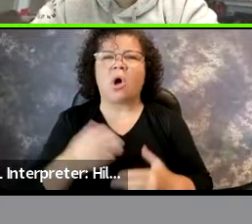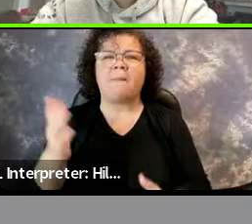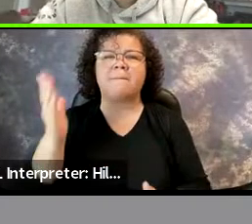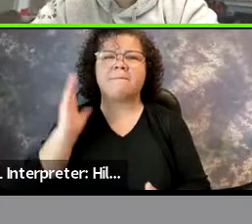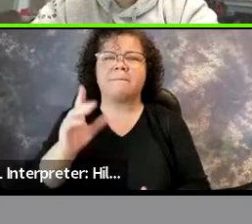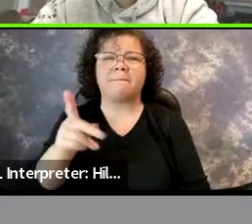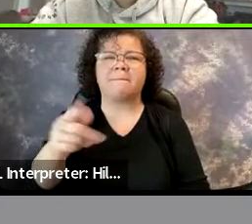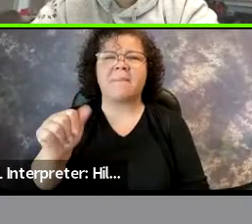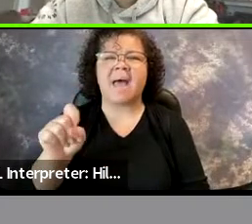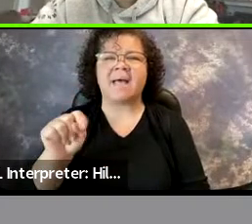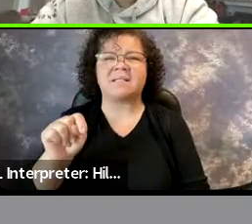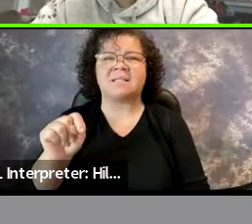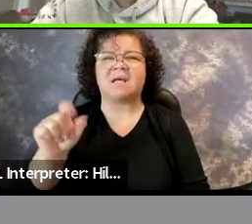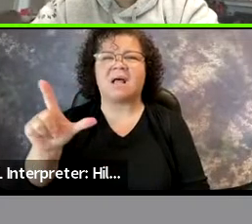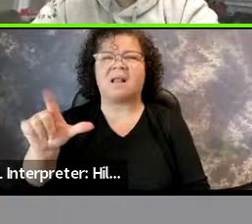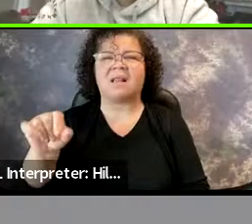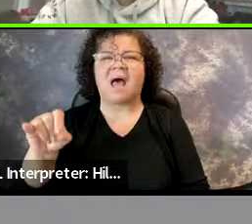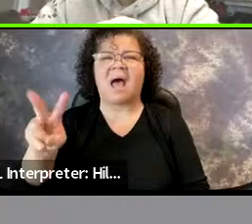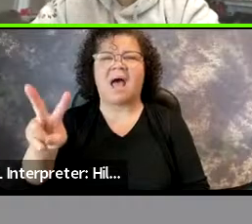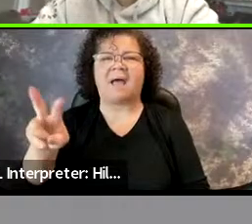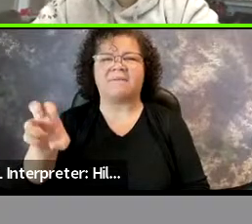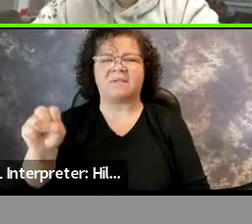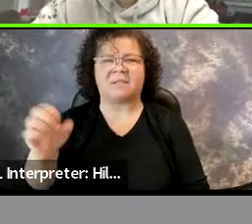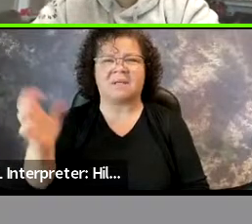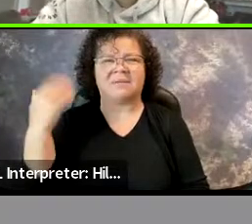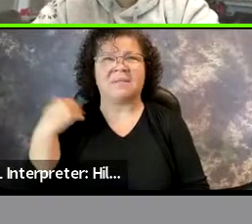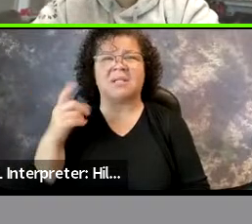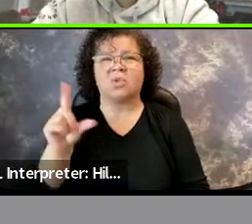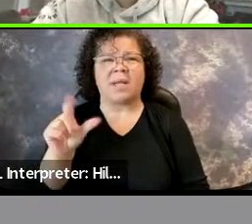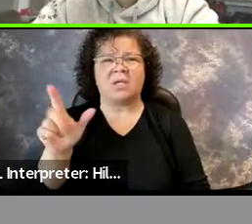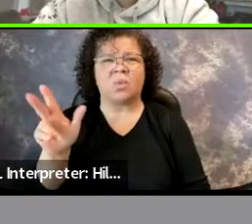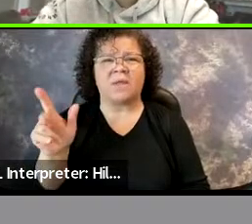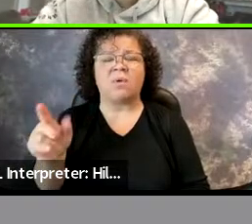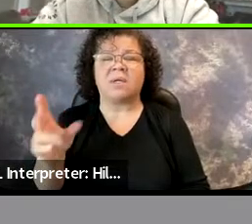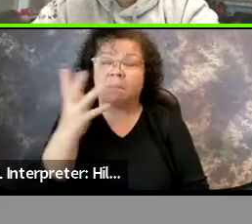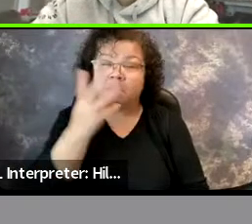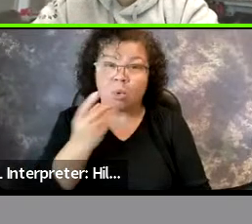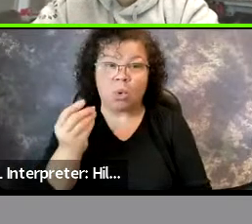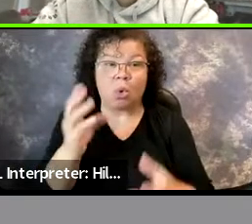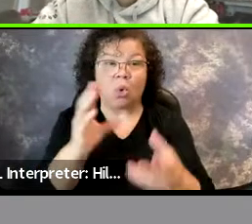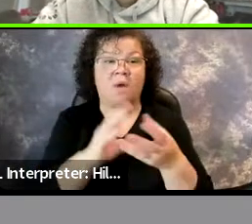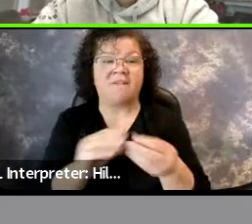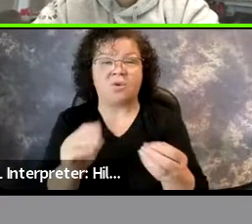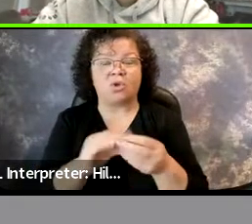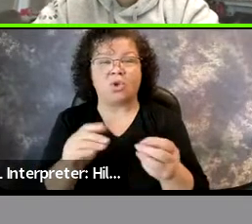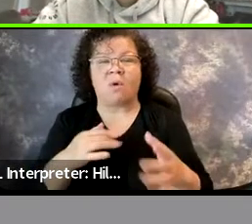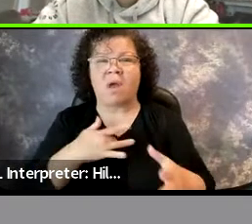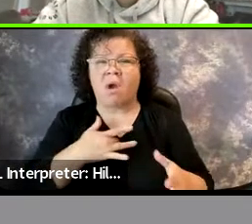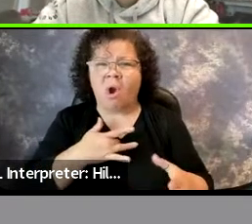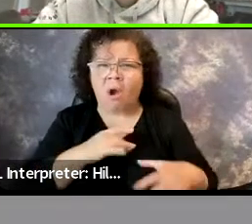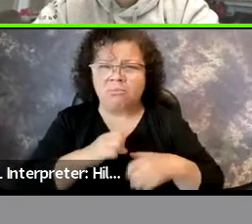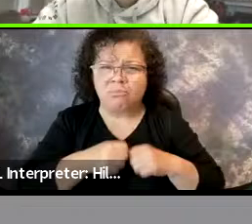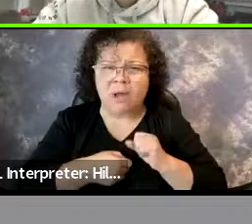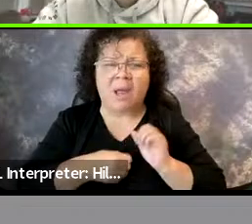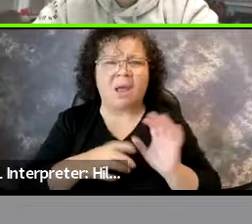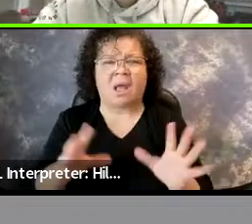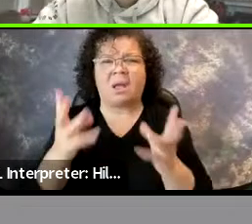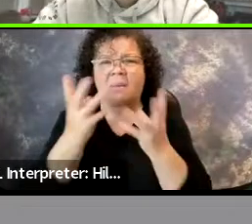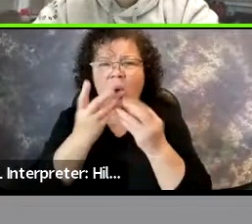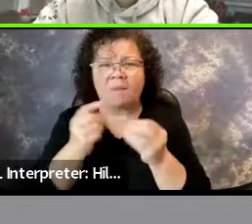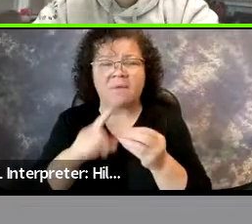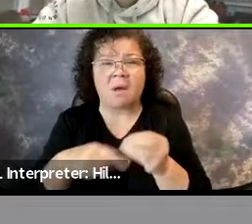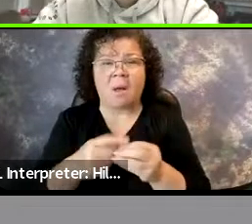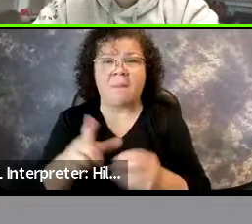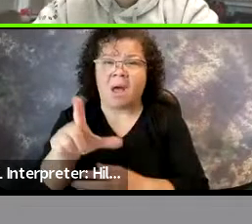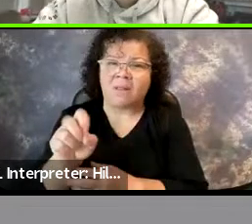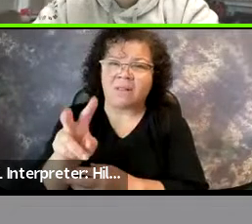came out in 2023. It's a beautiful story, heartbreaking and so beautiful about love. It's a